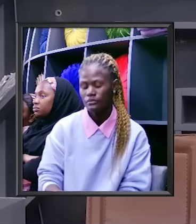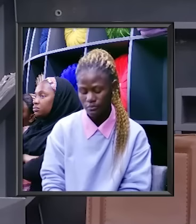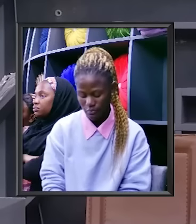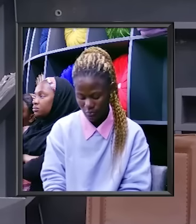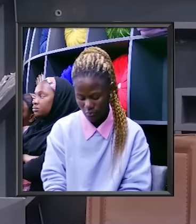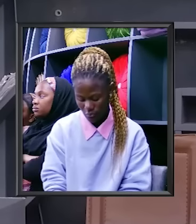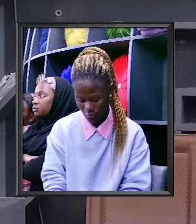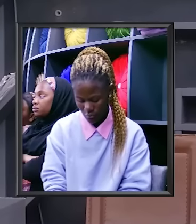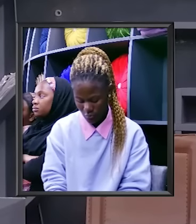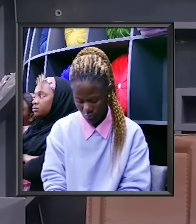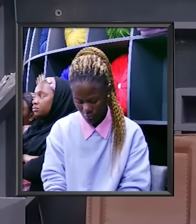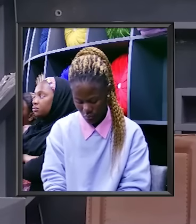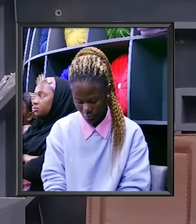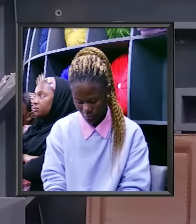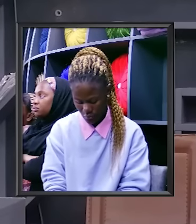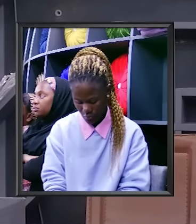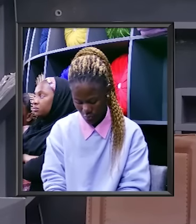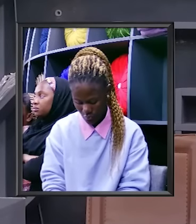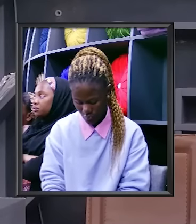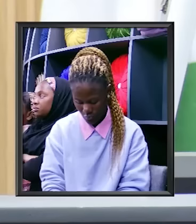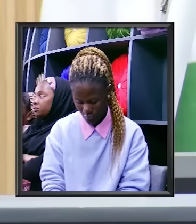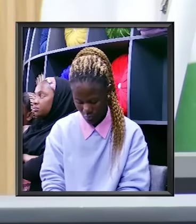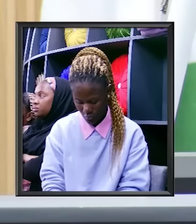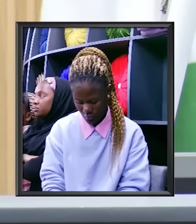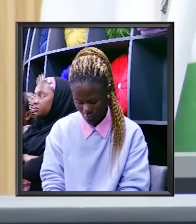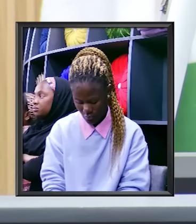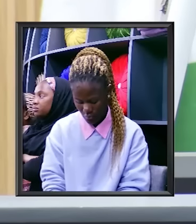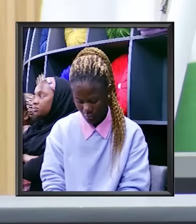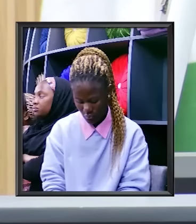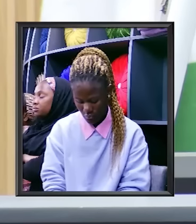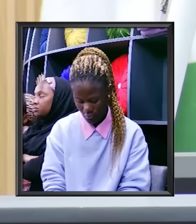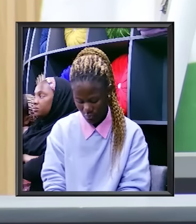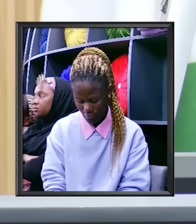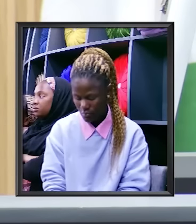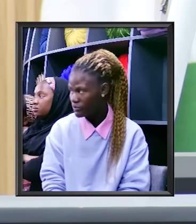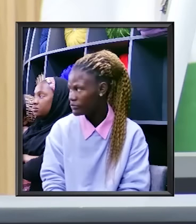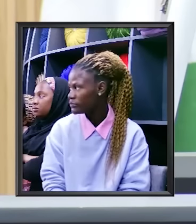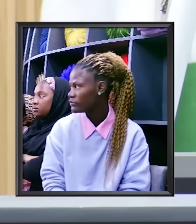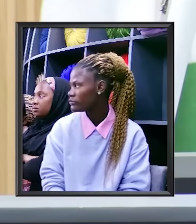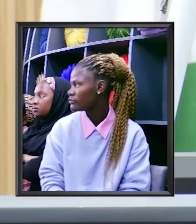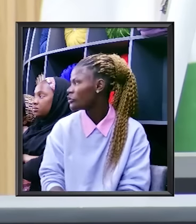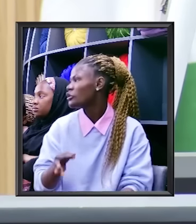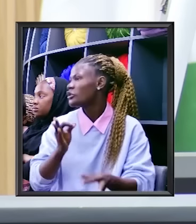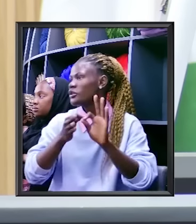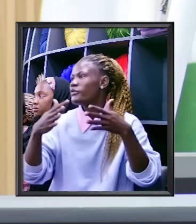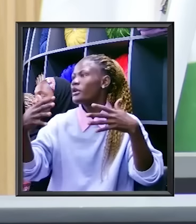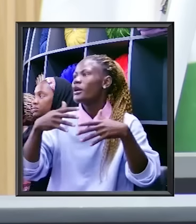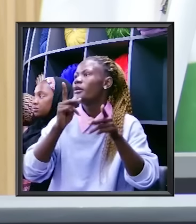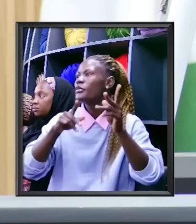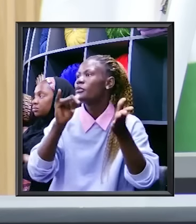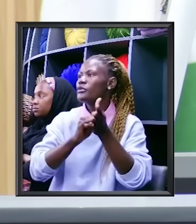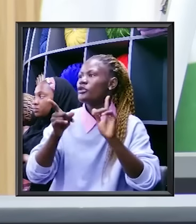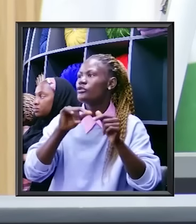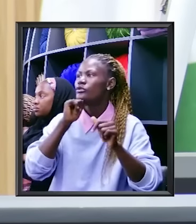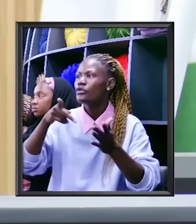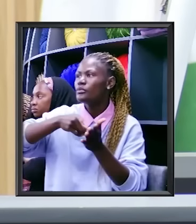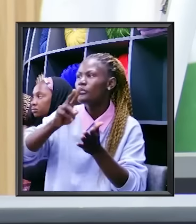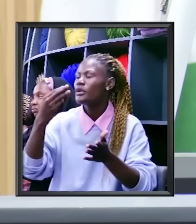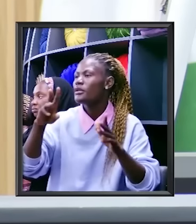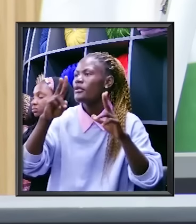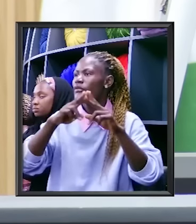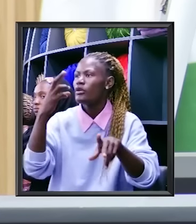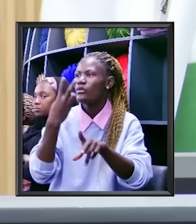they drop by the day, because when you gather people where we say, you know, pay them well sometimes. Now what you go get with